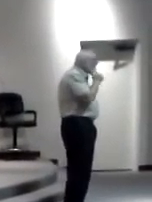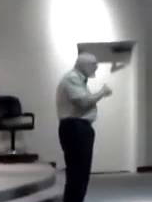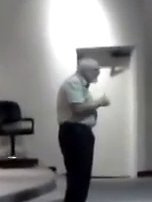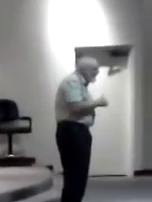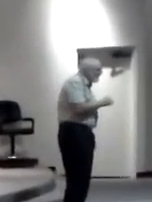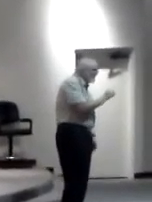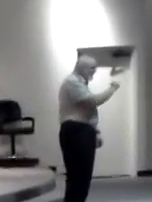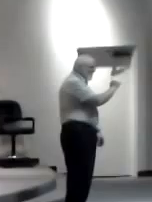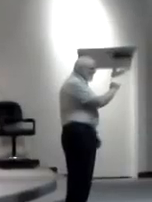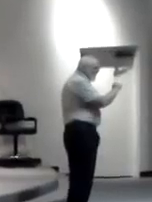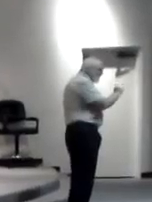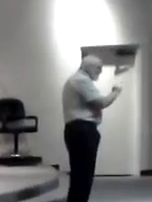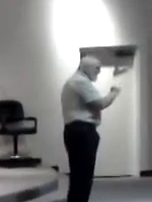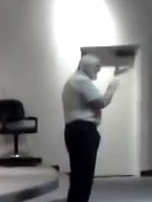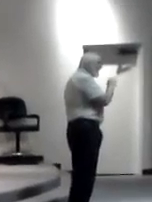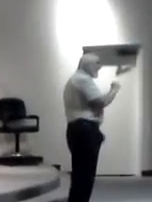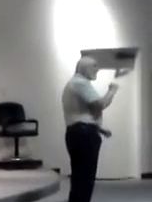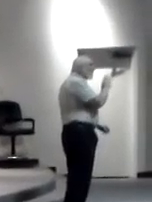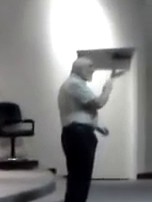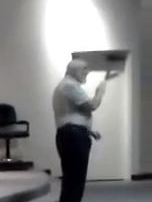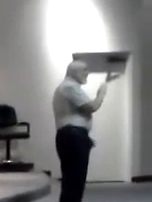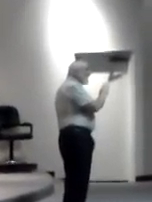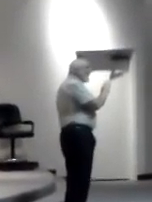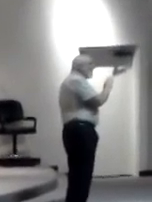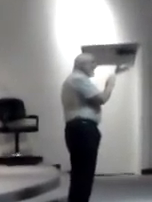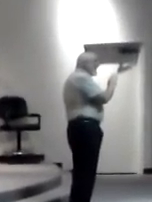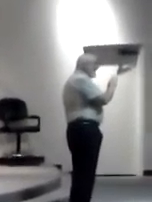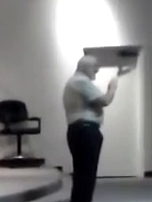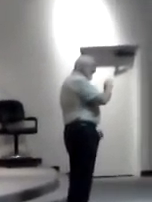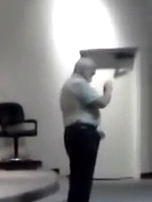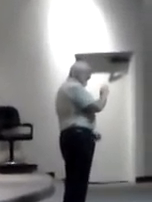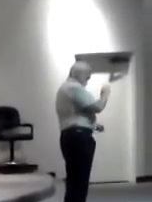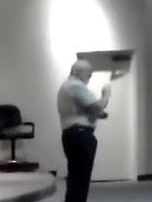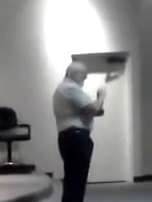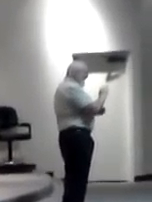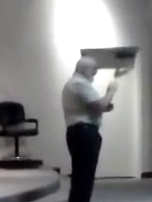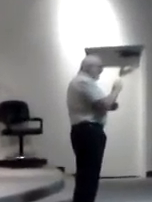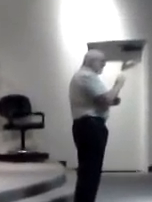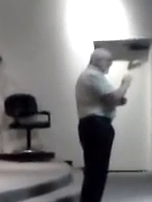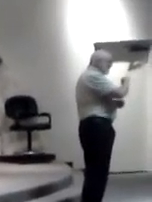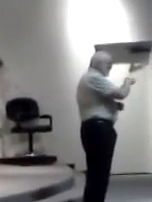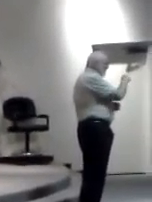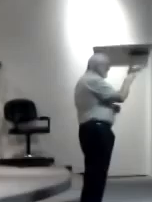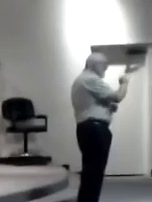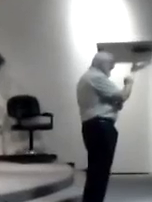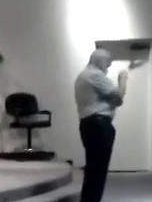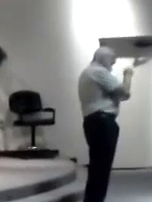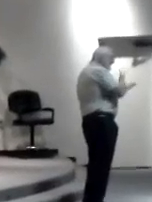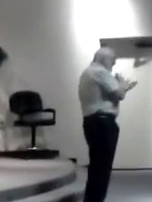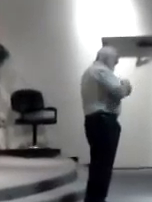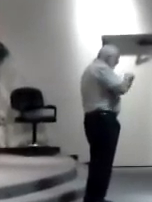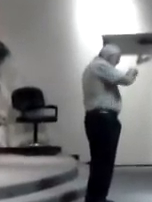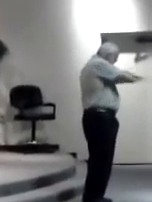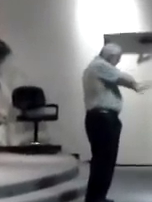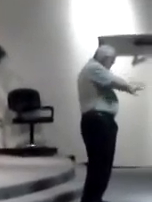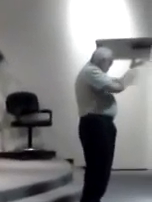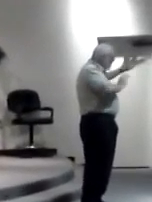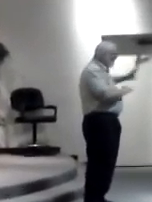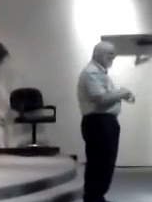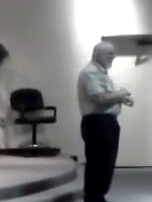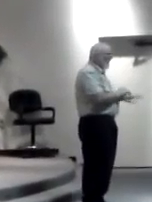speech with salt. That's turning my V8 juice, which is supposed to help me, into something that I want to pour out on the ground. It